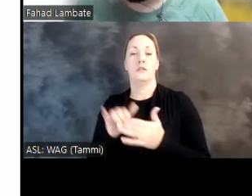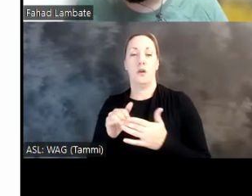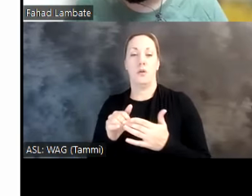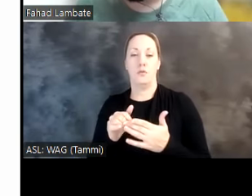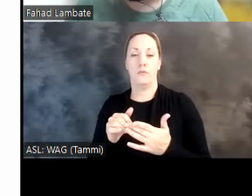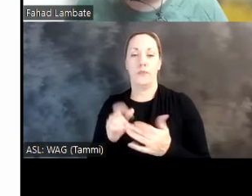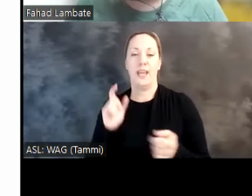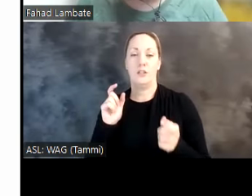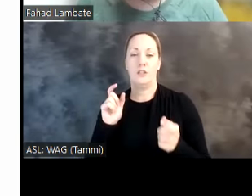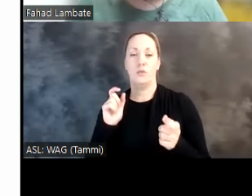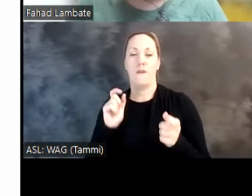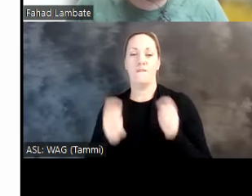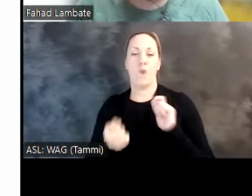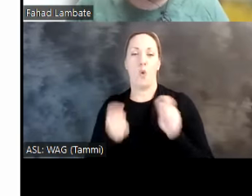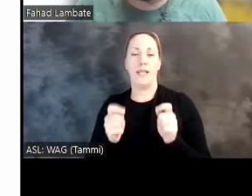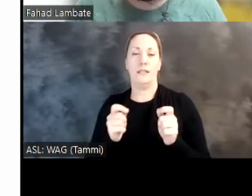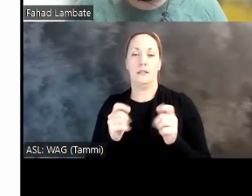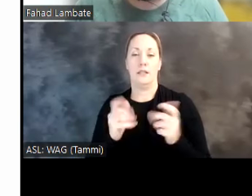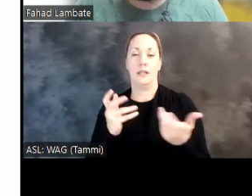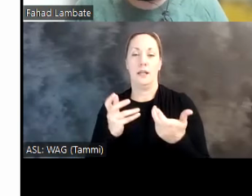color of the focus indicator.